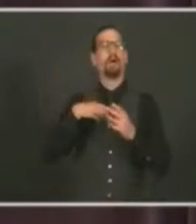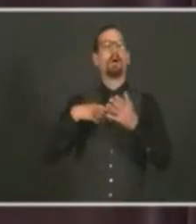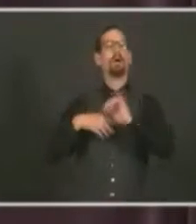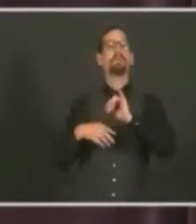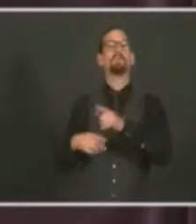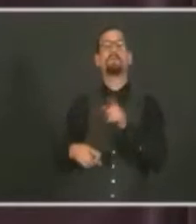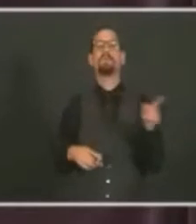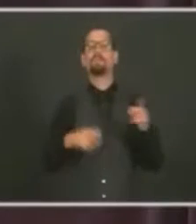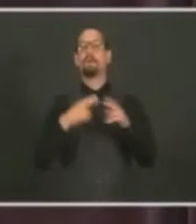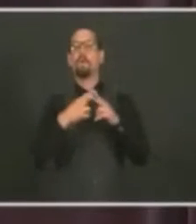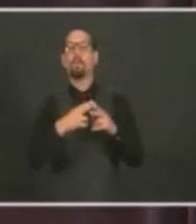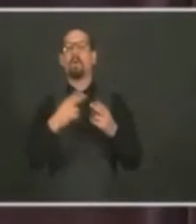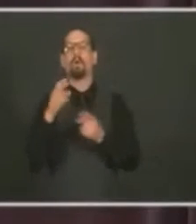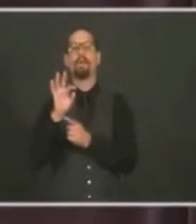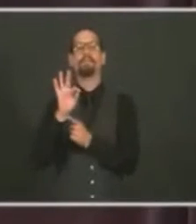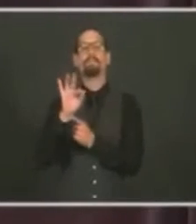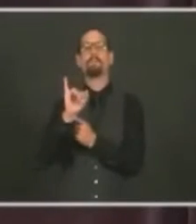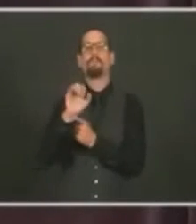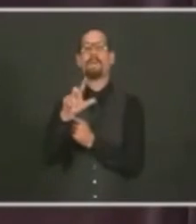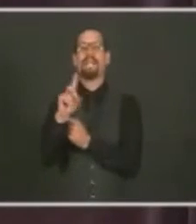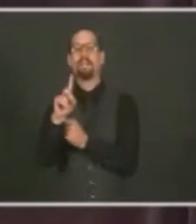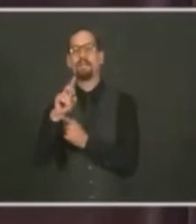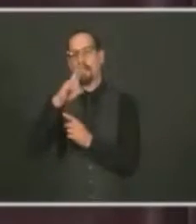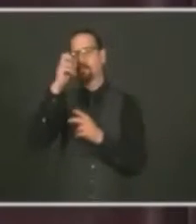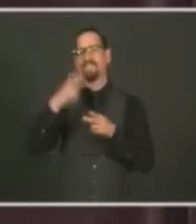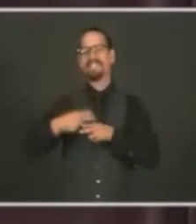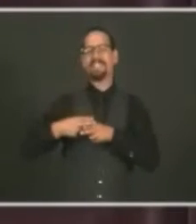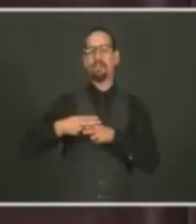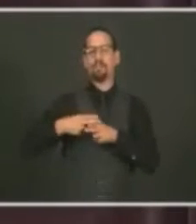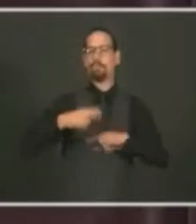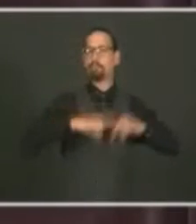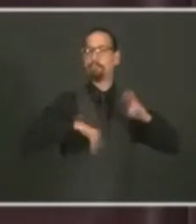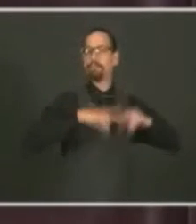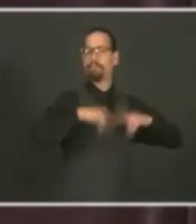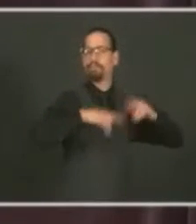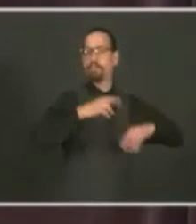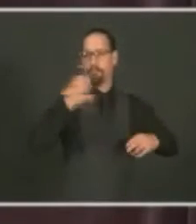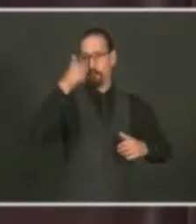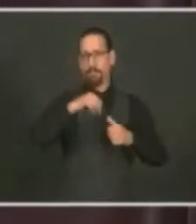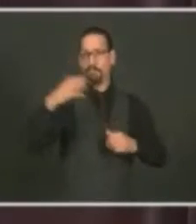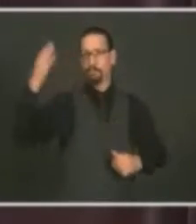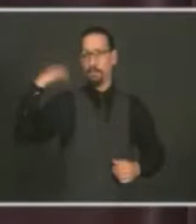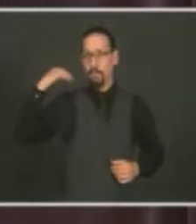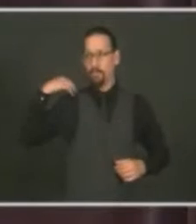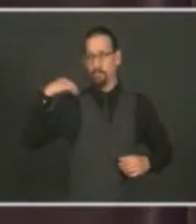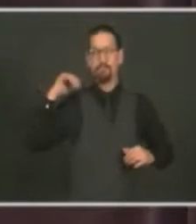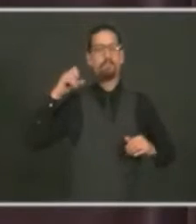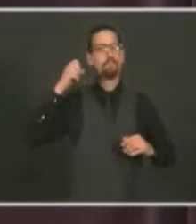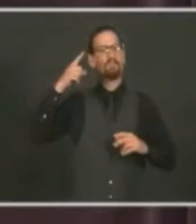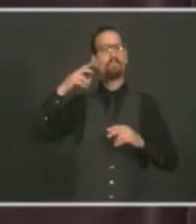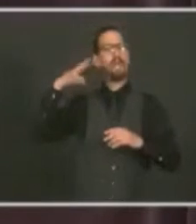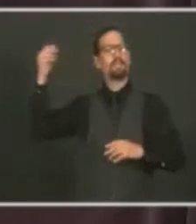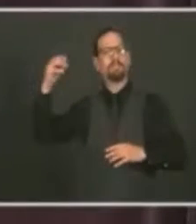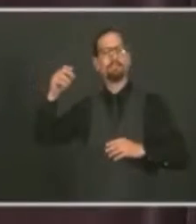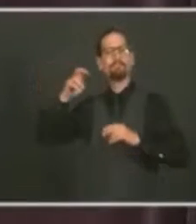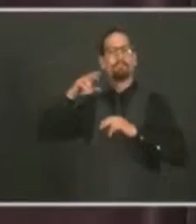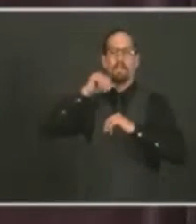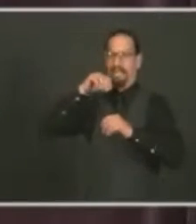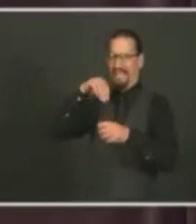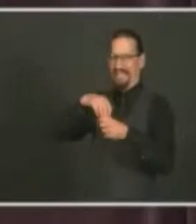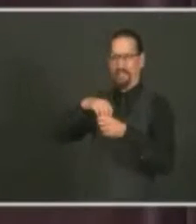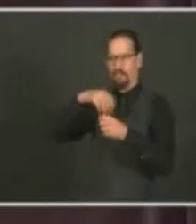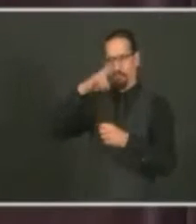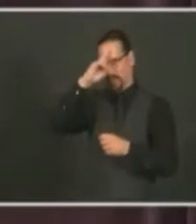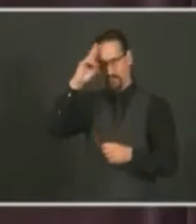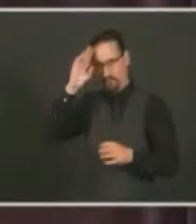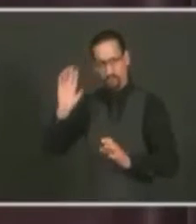hospitals. As people may have seen in the news earlier this week, we decided to decommission 2 of those 3